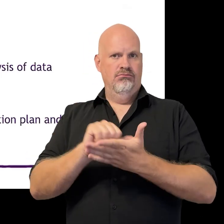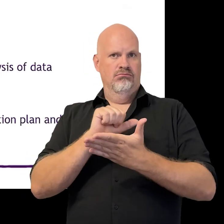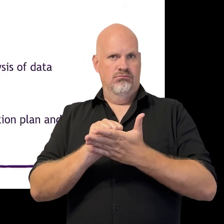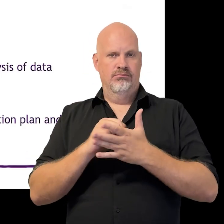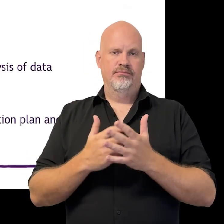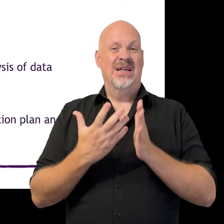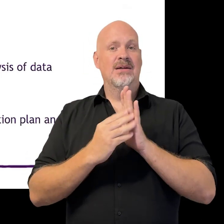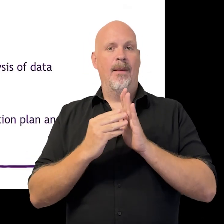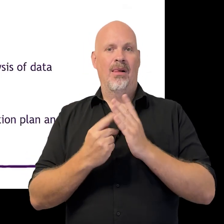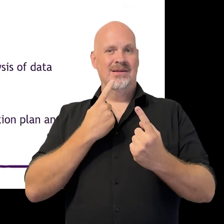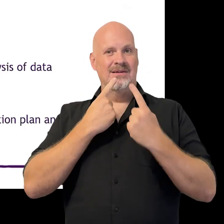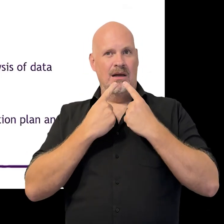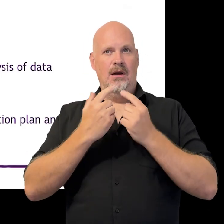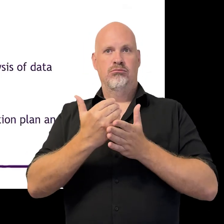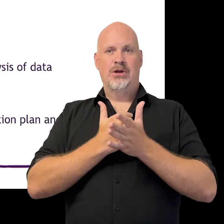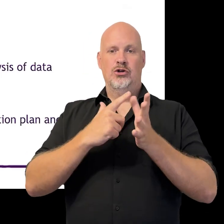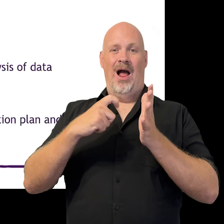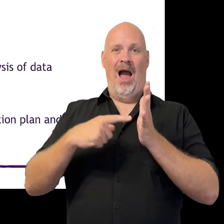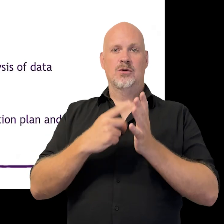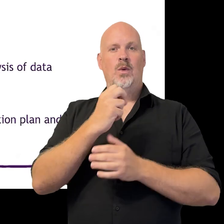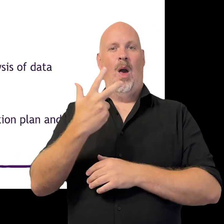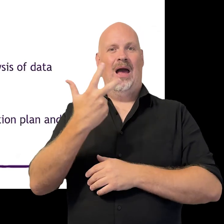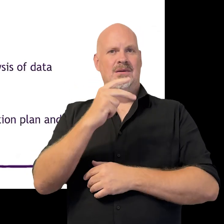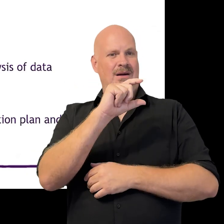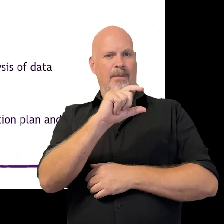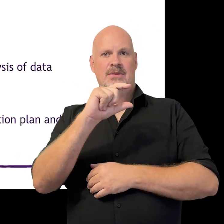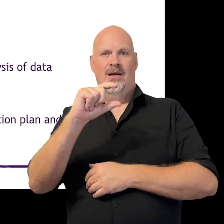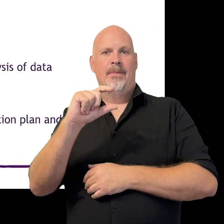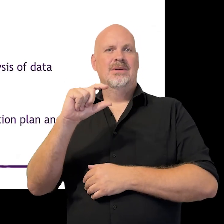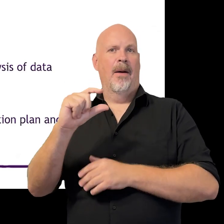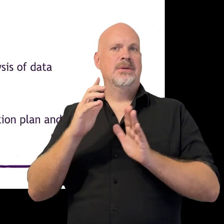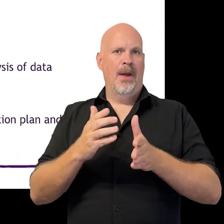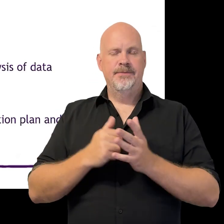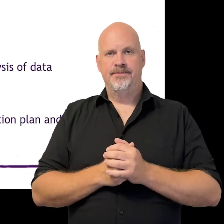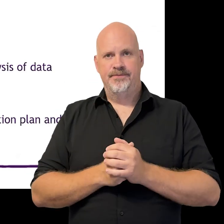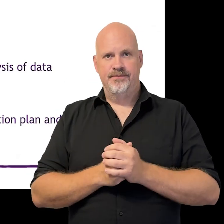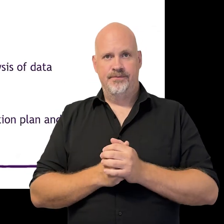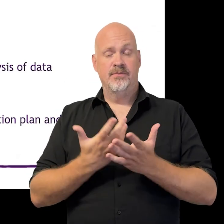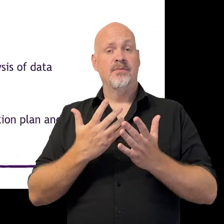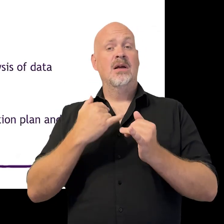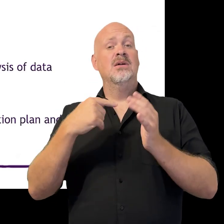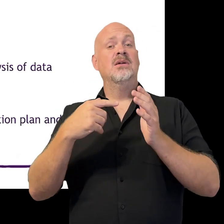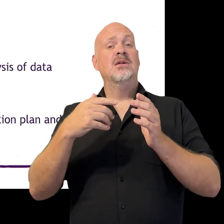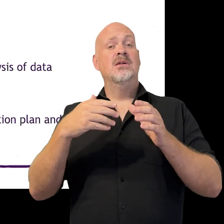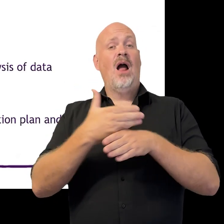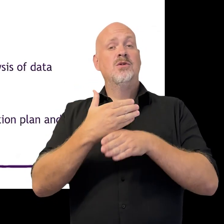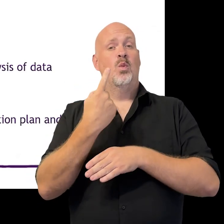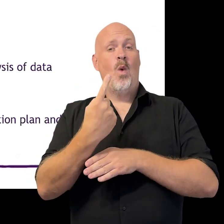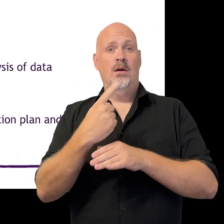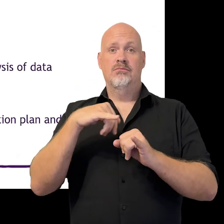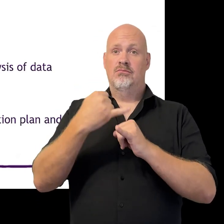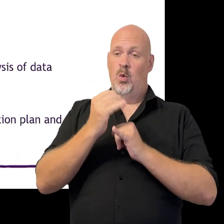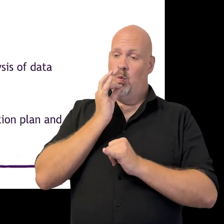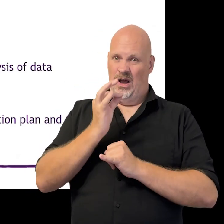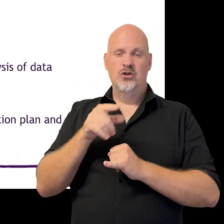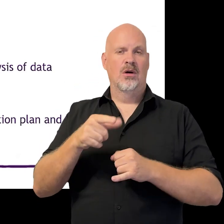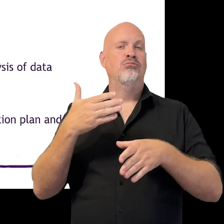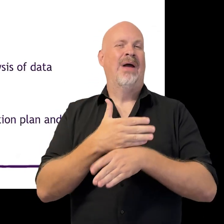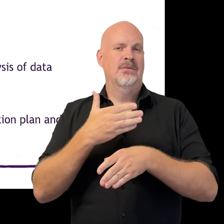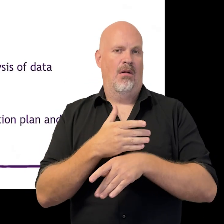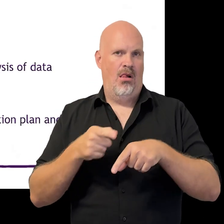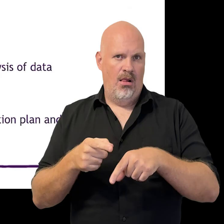research. And then, having collected your data, you need to find an appropriate way to present and analyse that